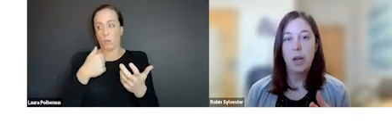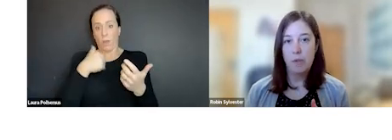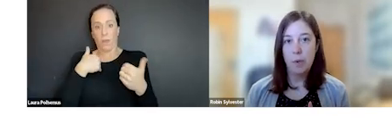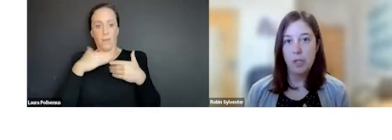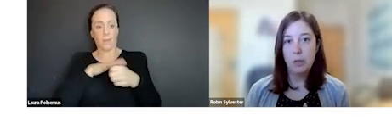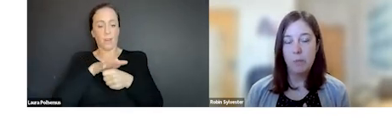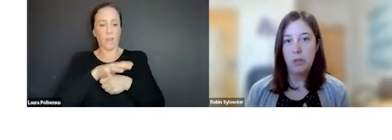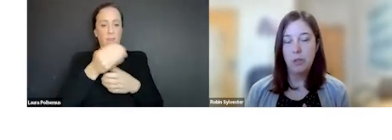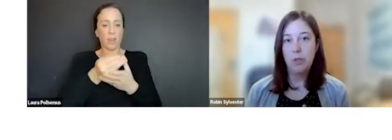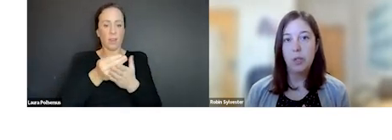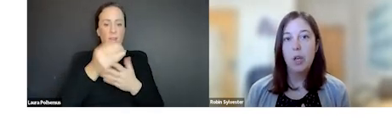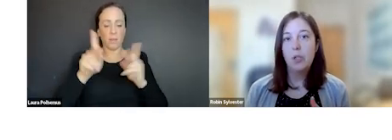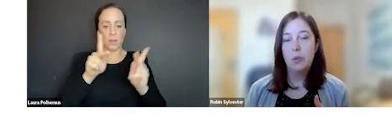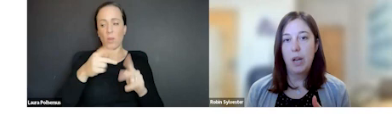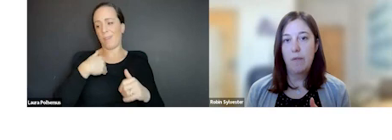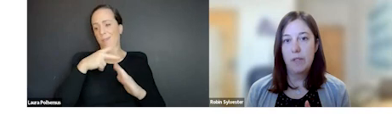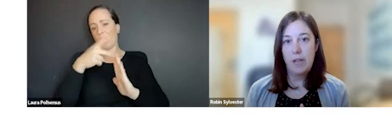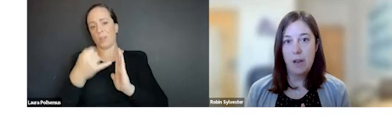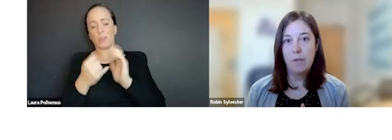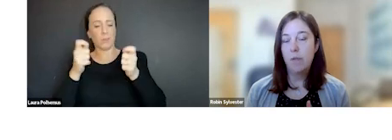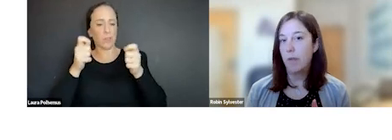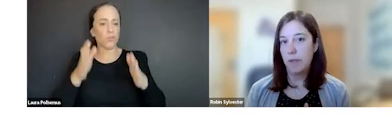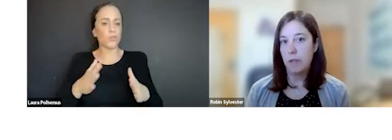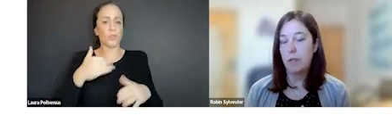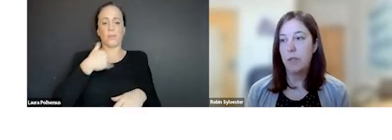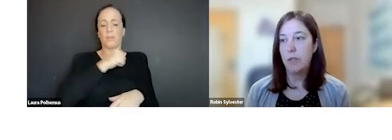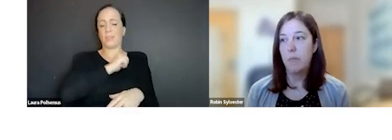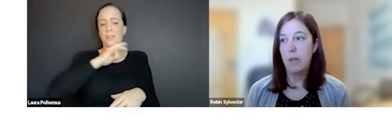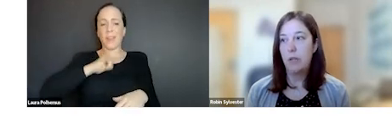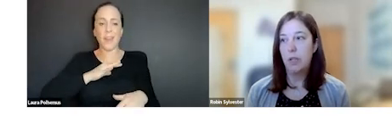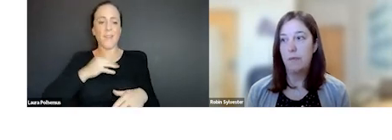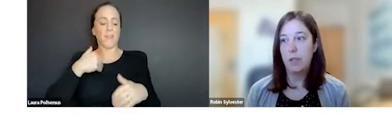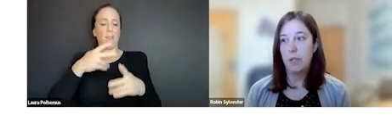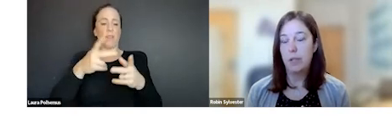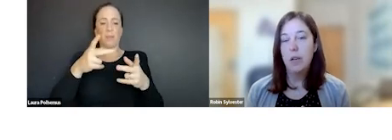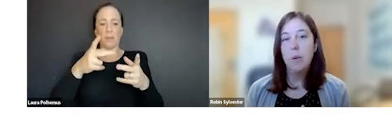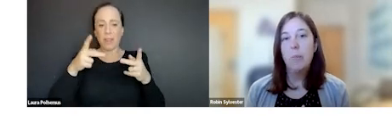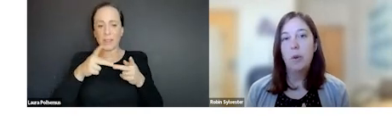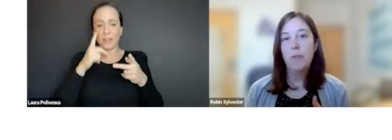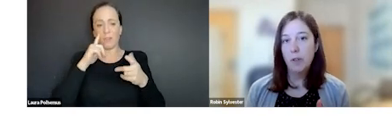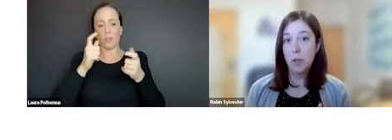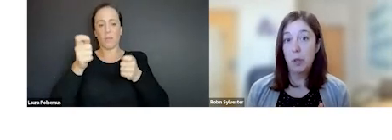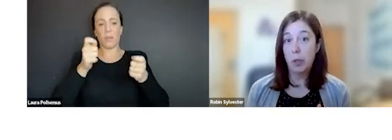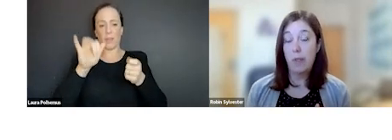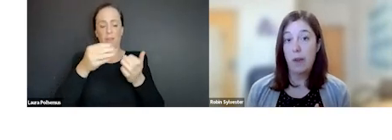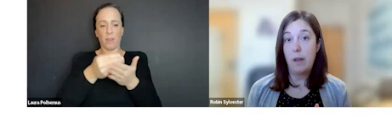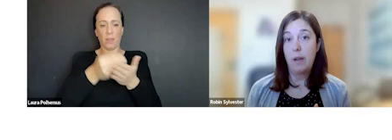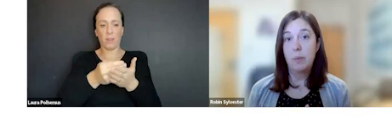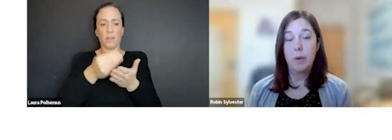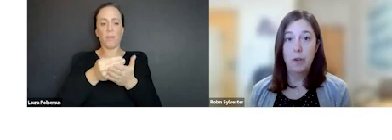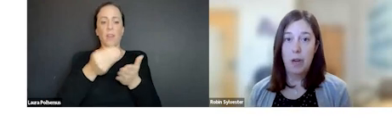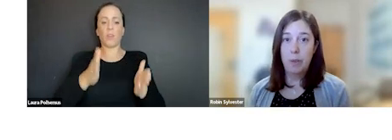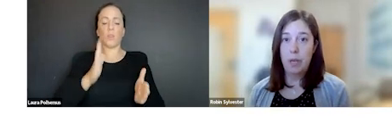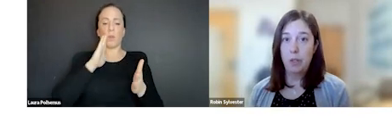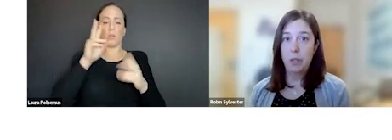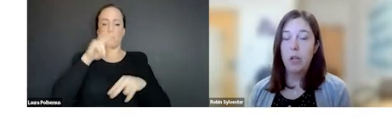people? Do I have the project managers? Do I have the staff or the facilities to manage this funding? Your funder is going to look at that as